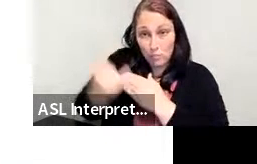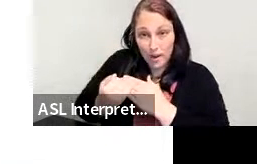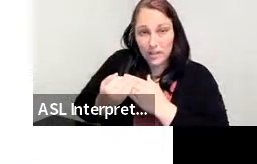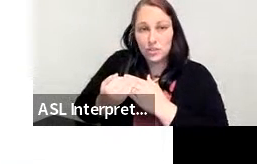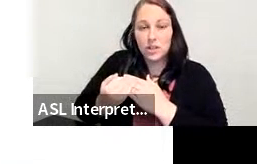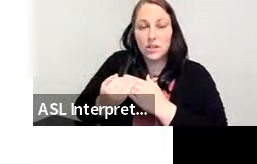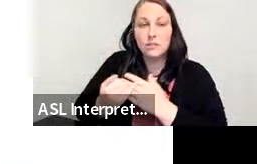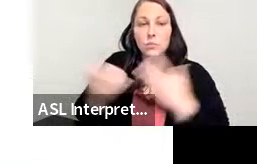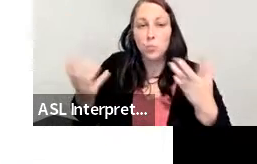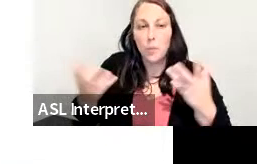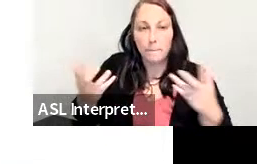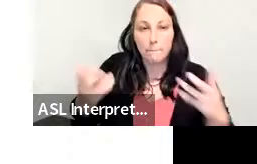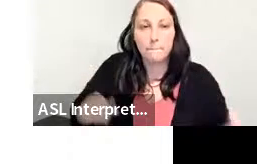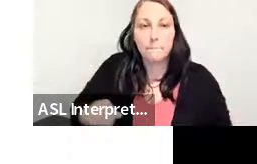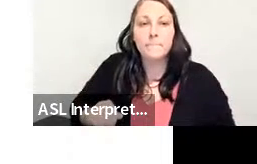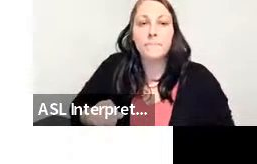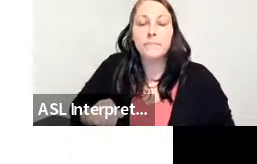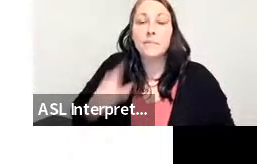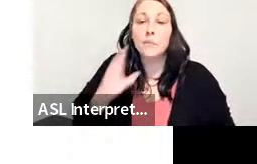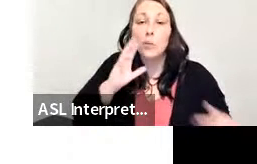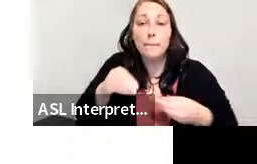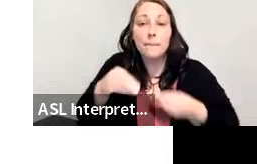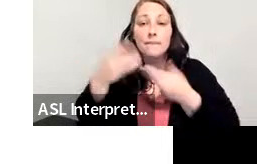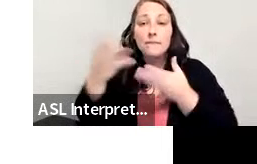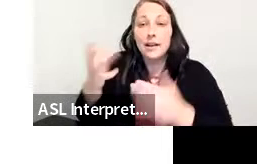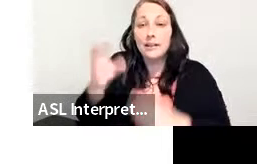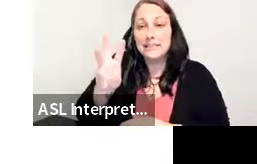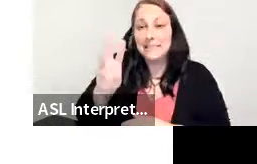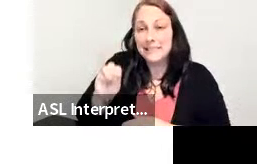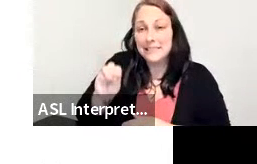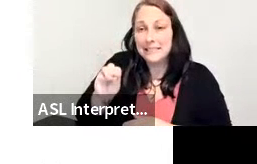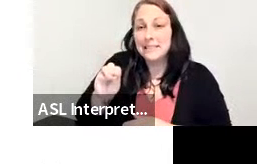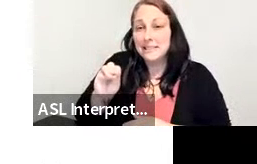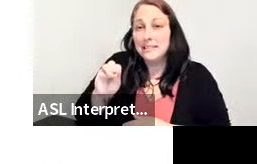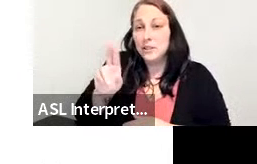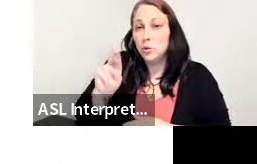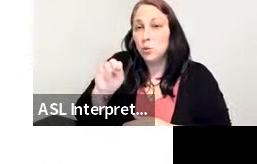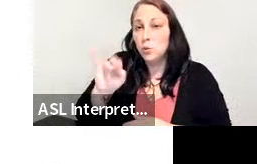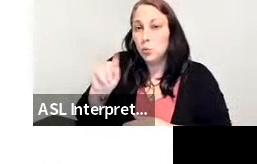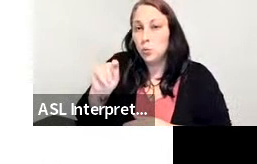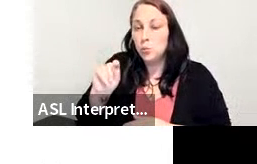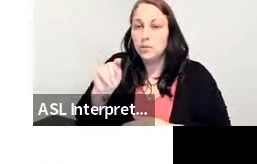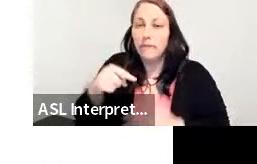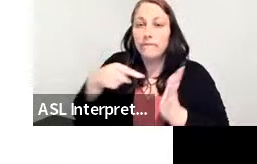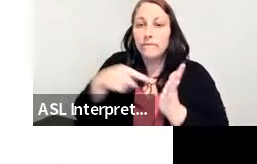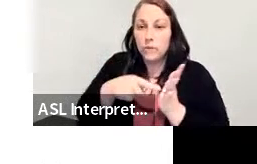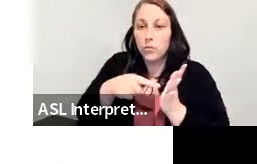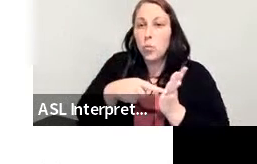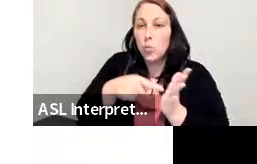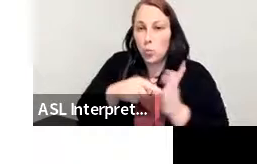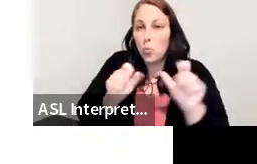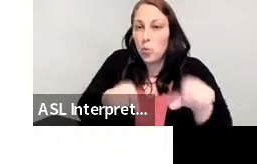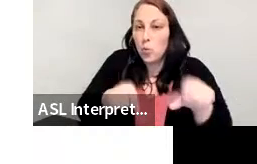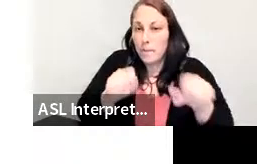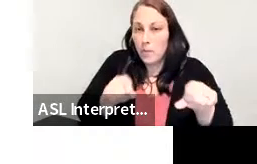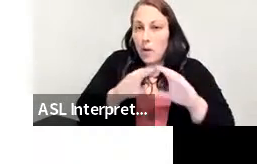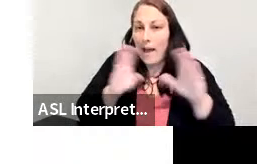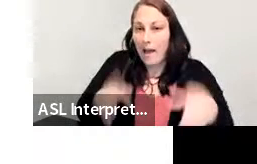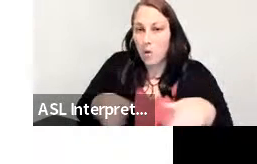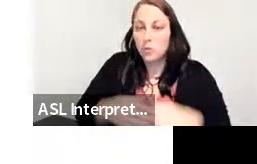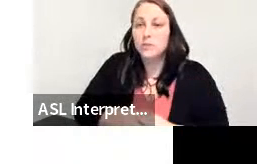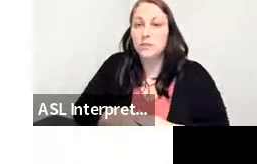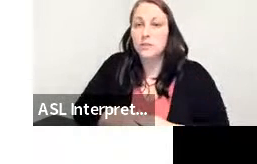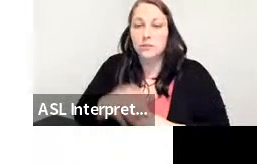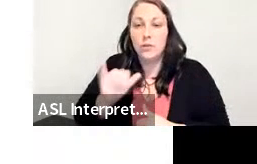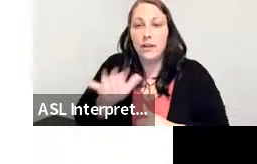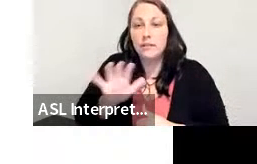neighborhood. We'll be providing approximately 60 units of affordable housing as part of the project. and the majority of those units are all at the 50% MFI